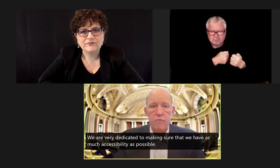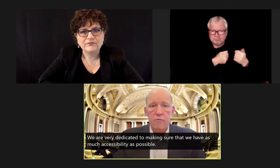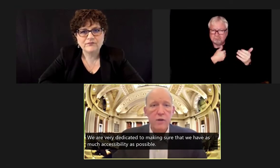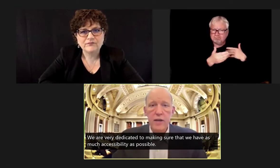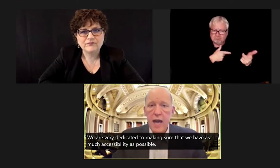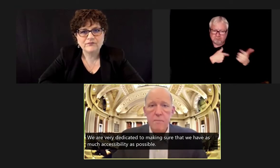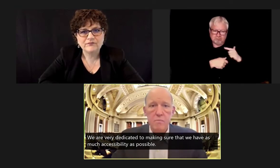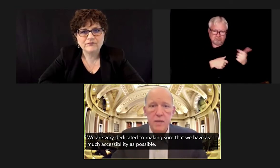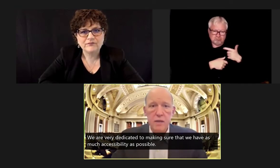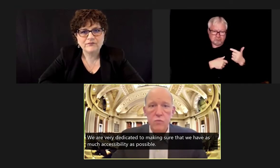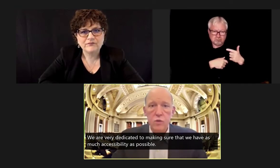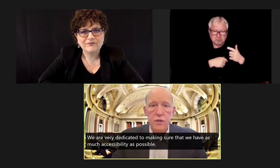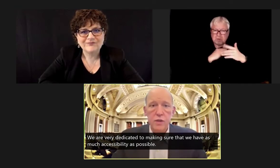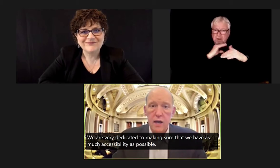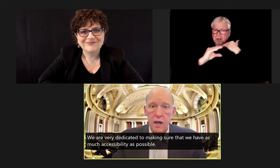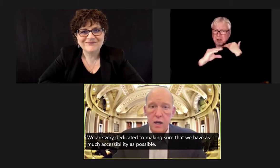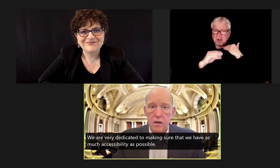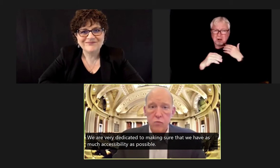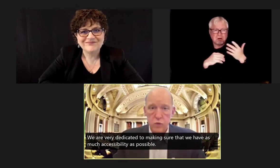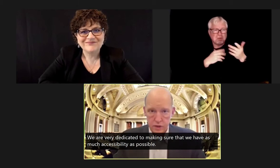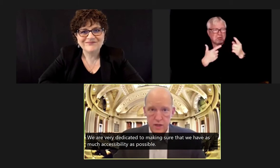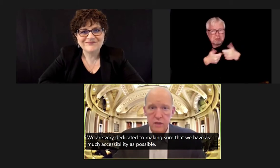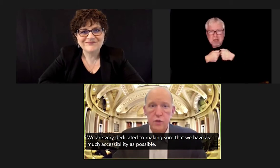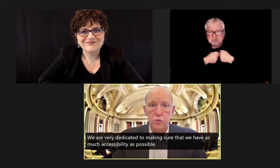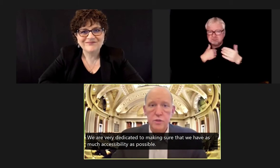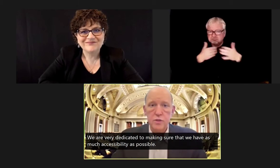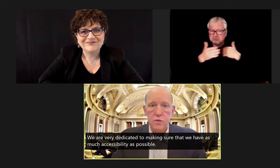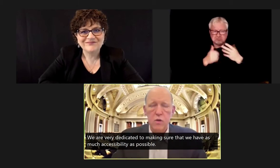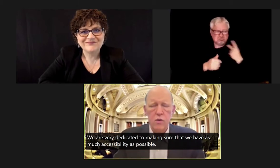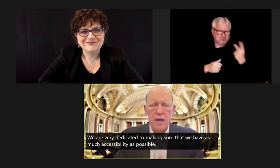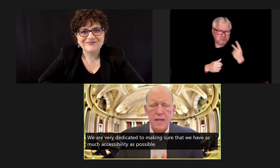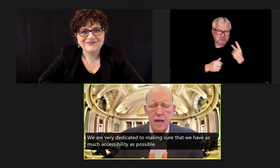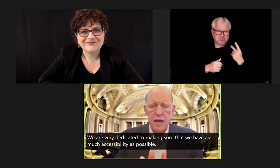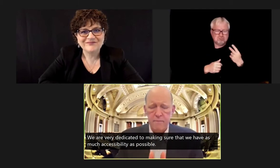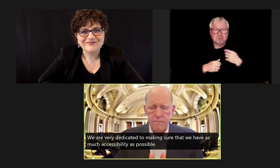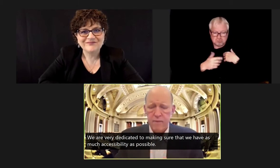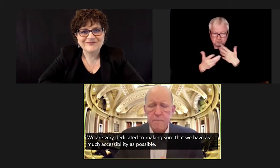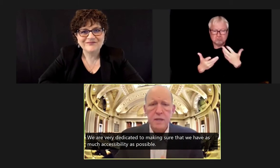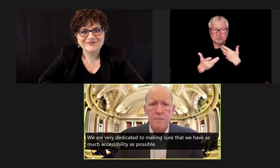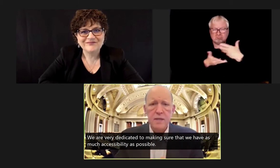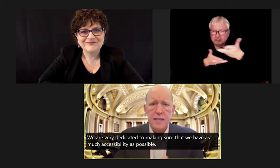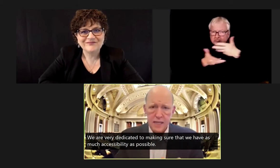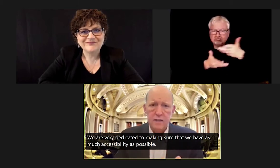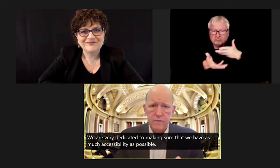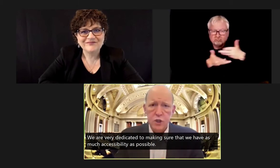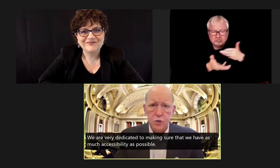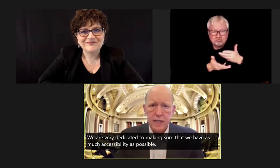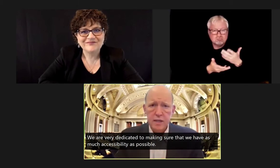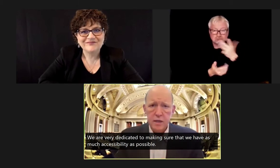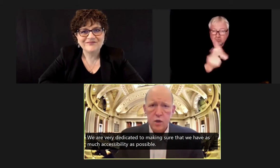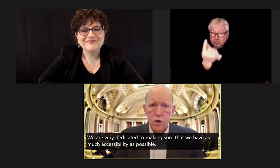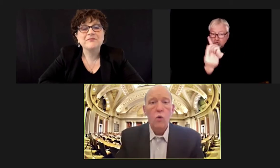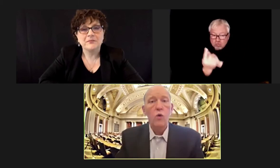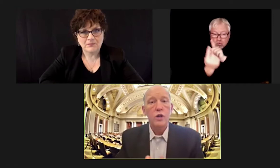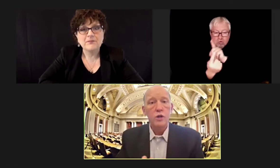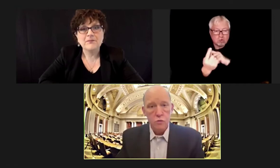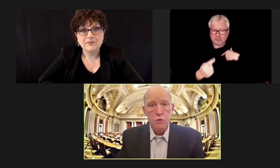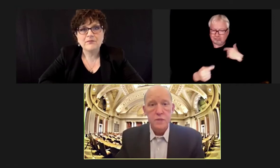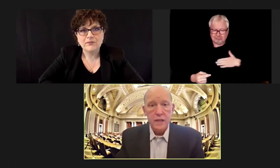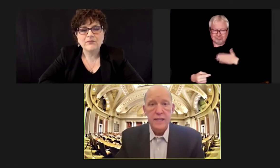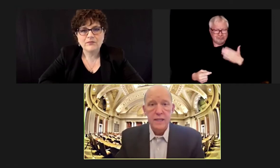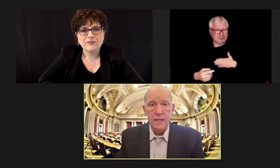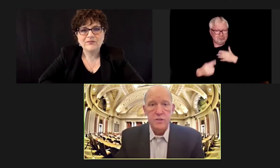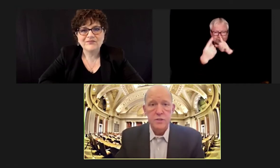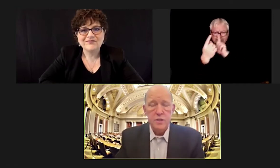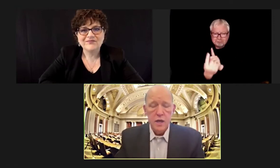and I'm very happy to meet with individuals, or I'm happy to meet individually or in